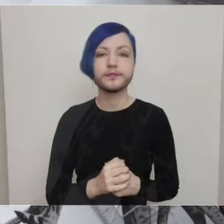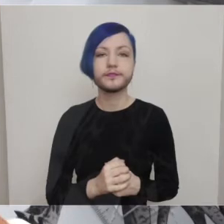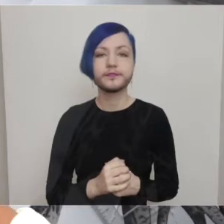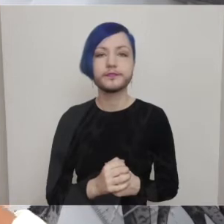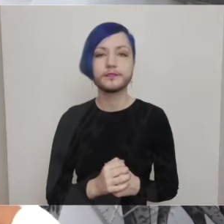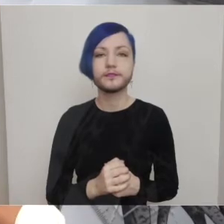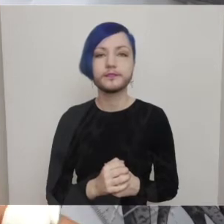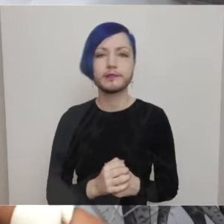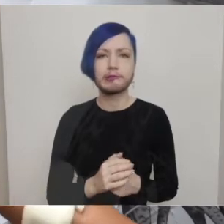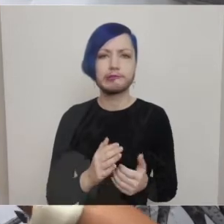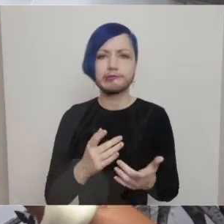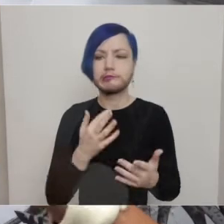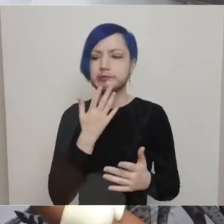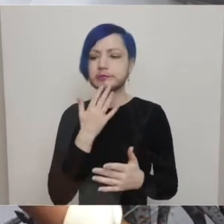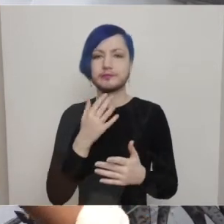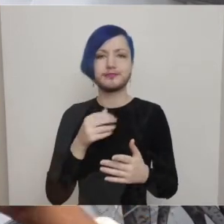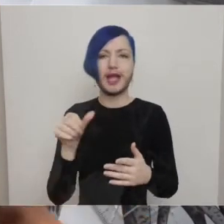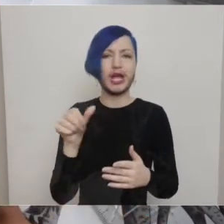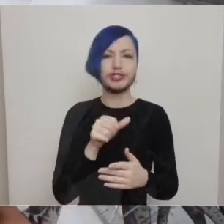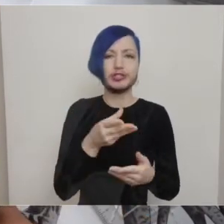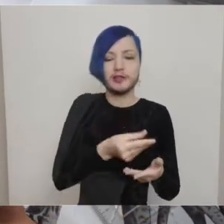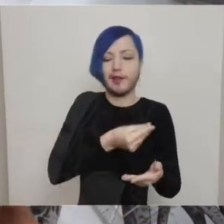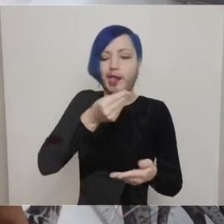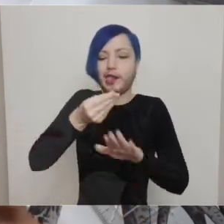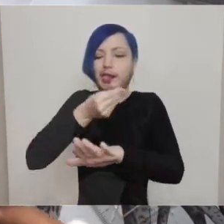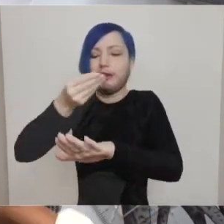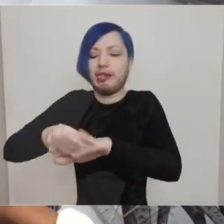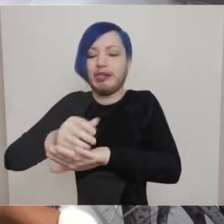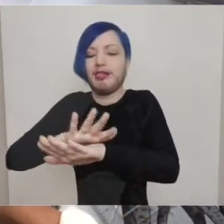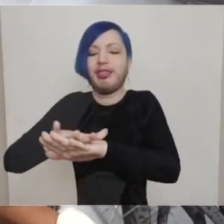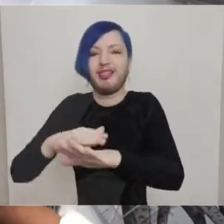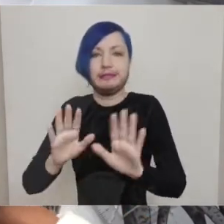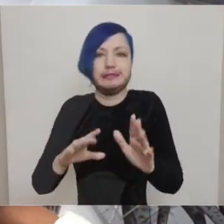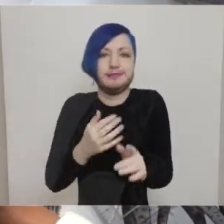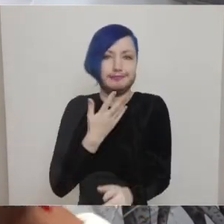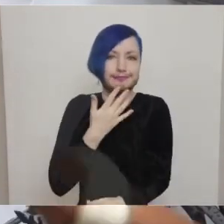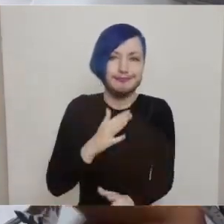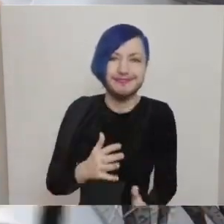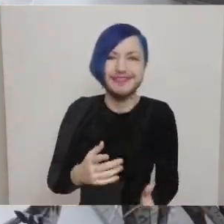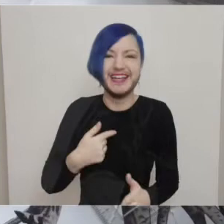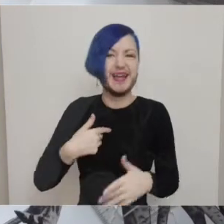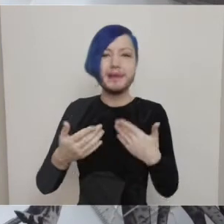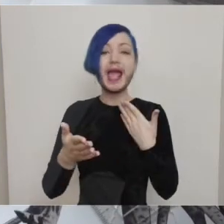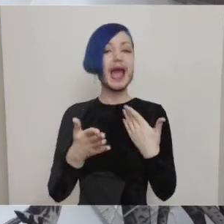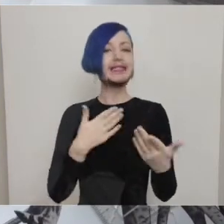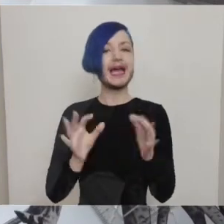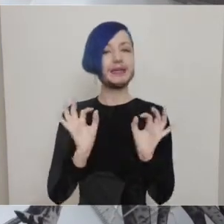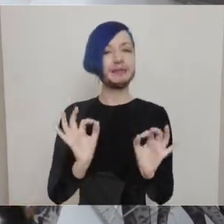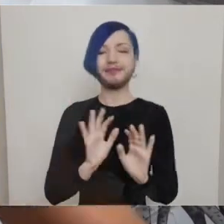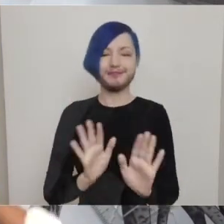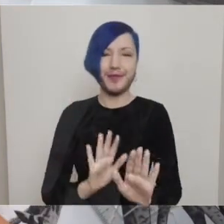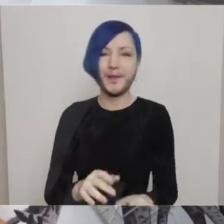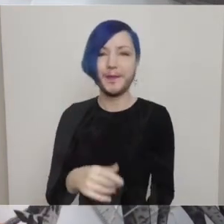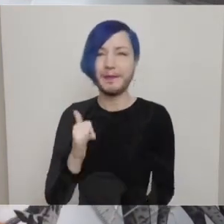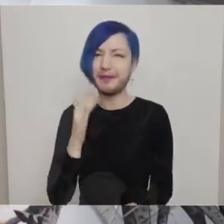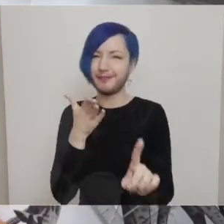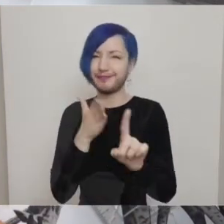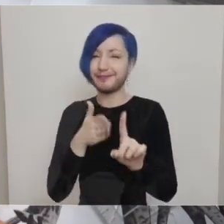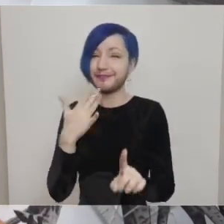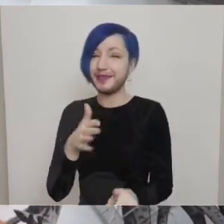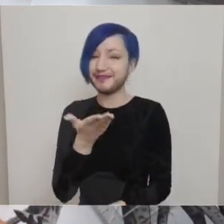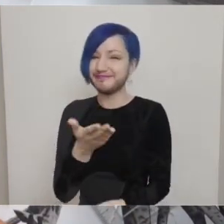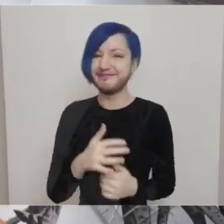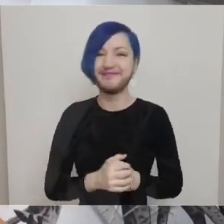You shouldn't actually do it on top, you see I've already done. I'm not very tidy, I think you probably can tell that.